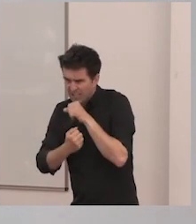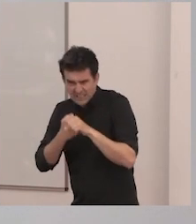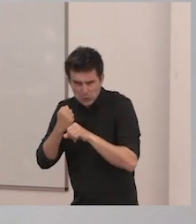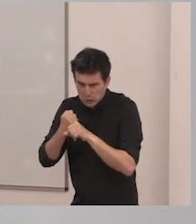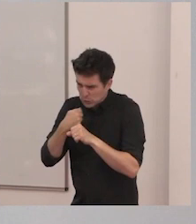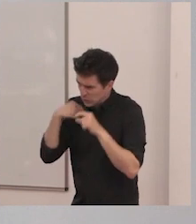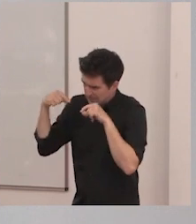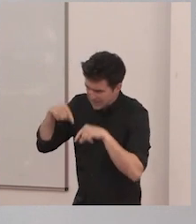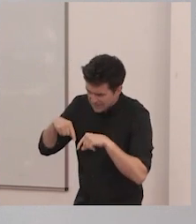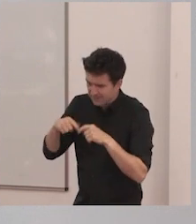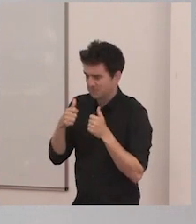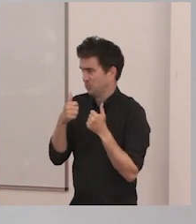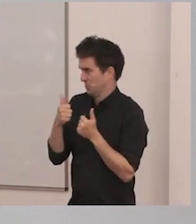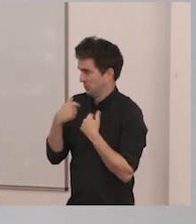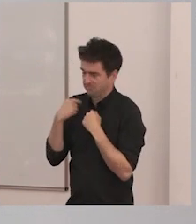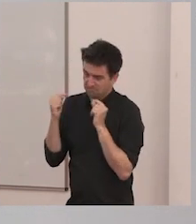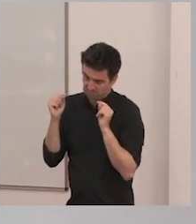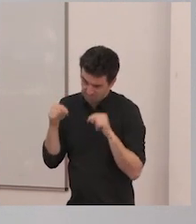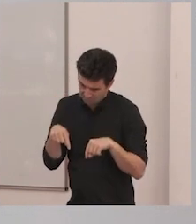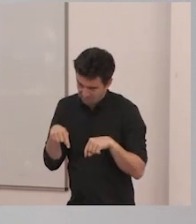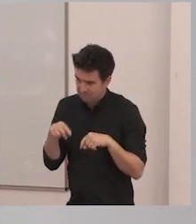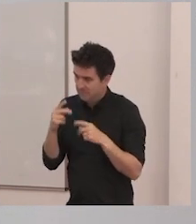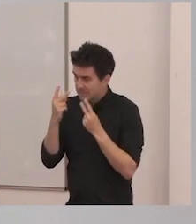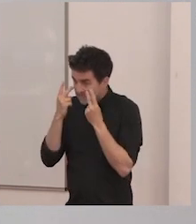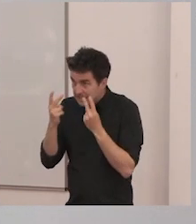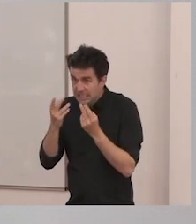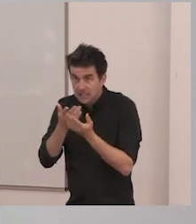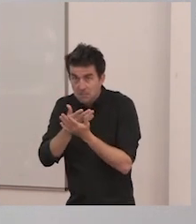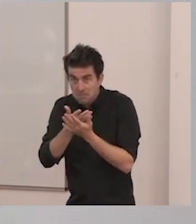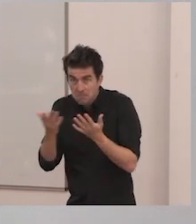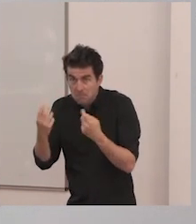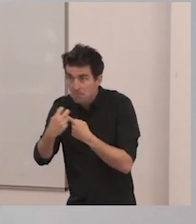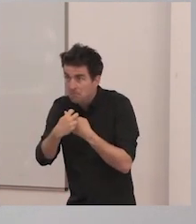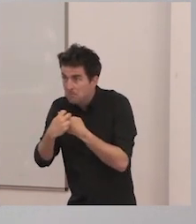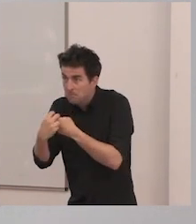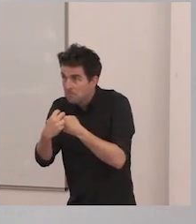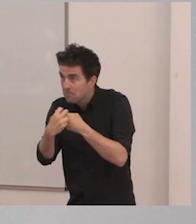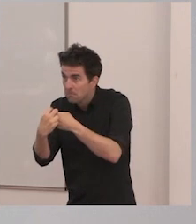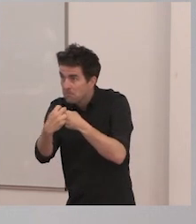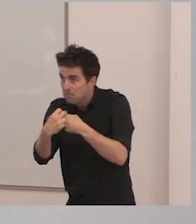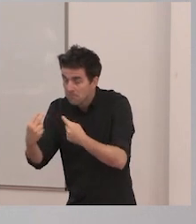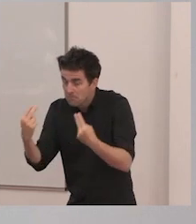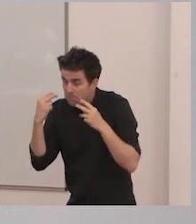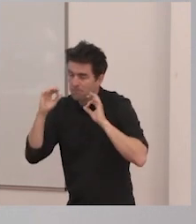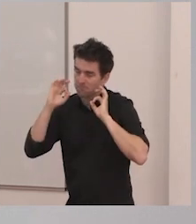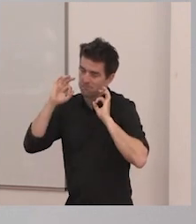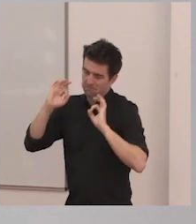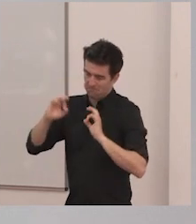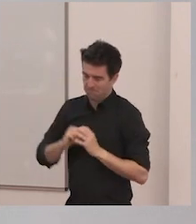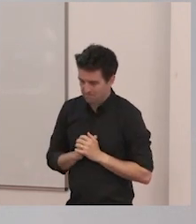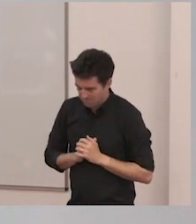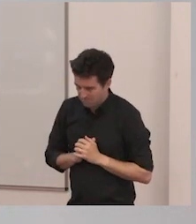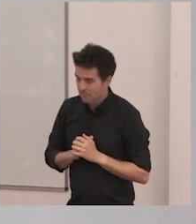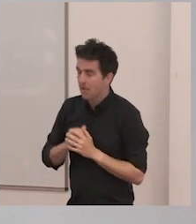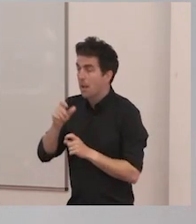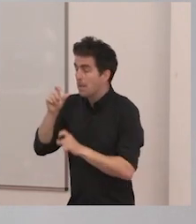us online. Coming from the Antipodes, it's really nice to know that there are other ways of